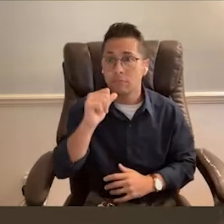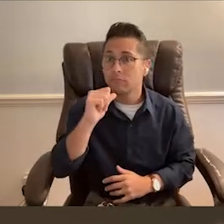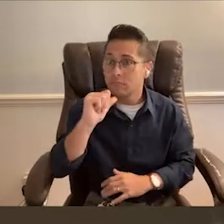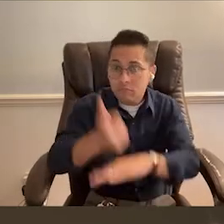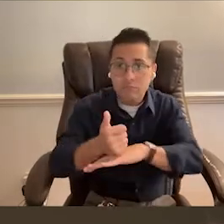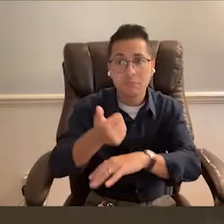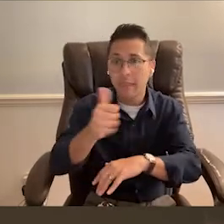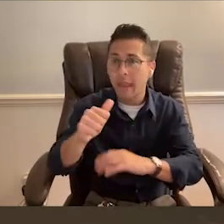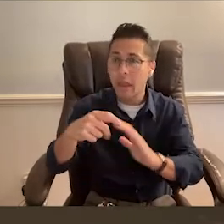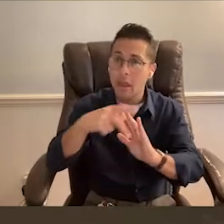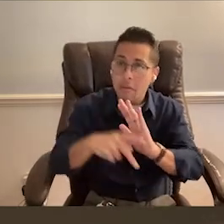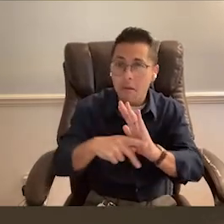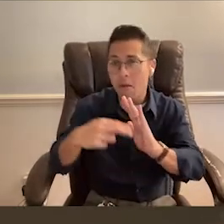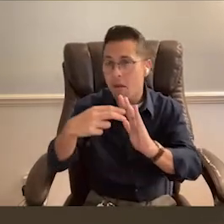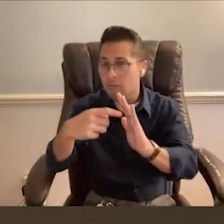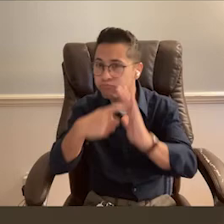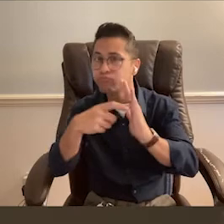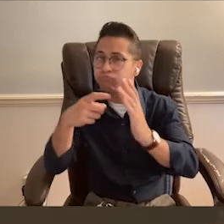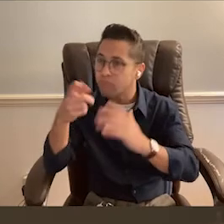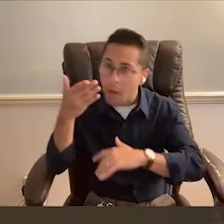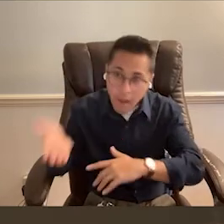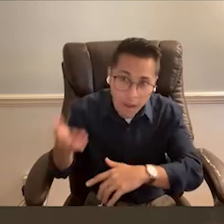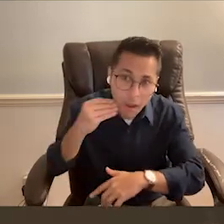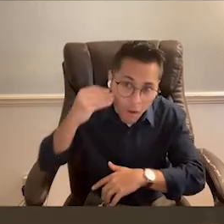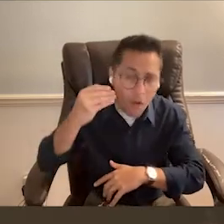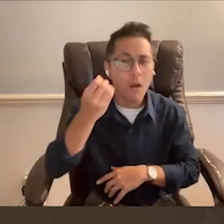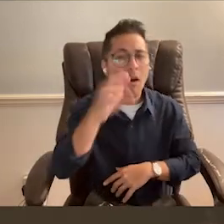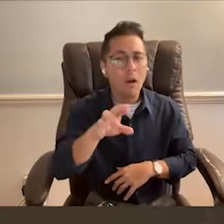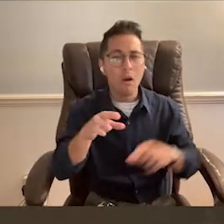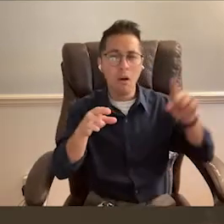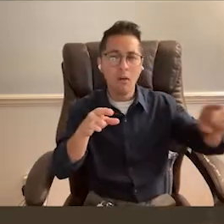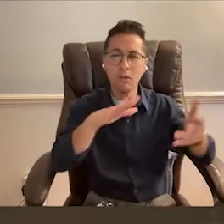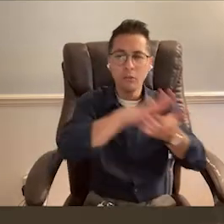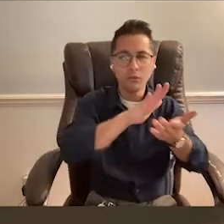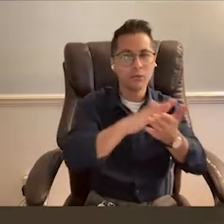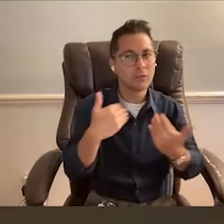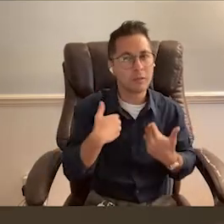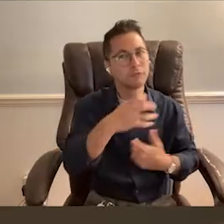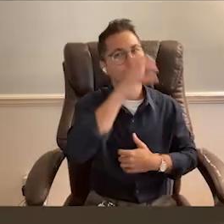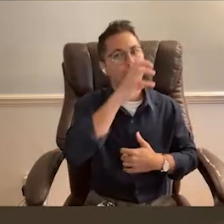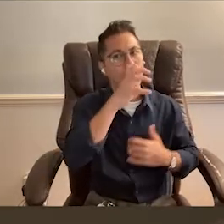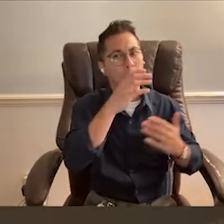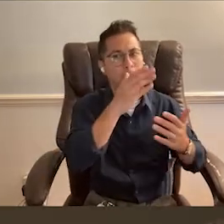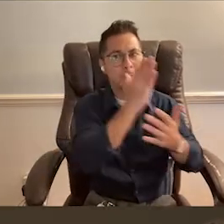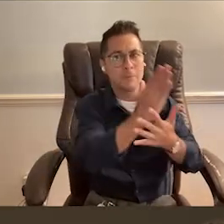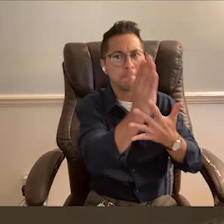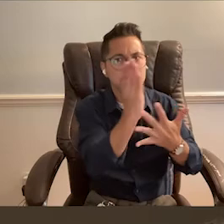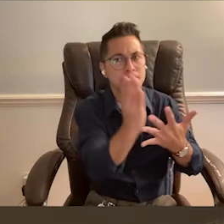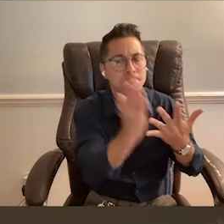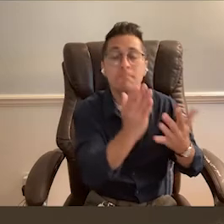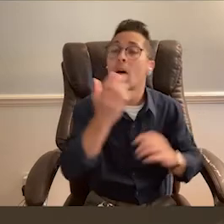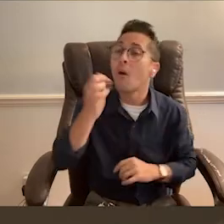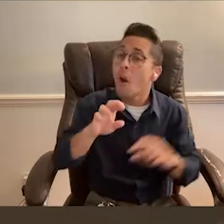need to figure out what's going on. Now, is it that because mom doesn't put any demands on the child at home, or is it because there